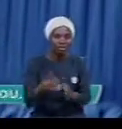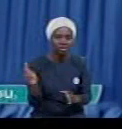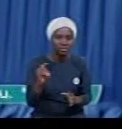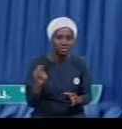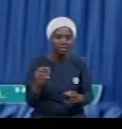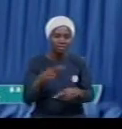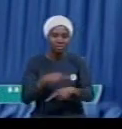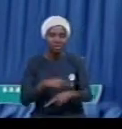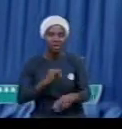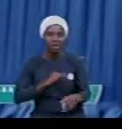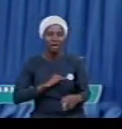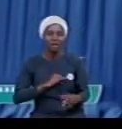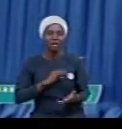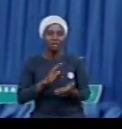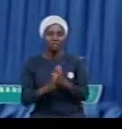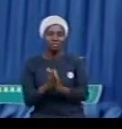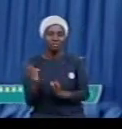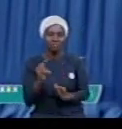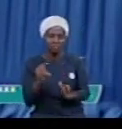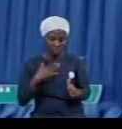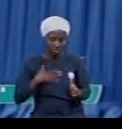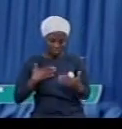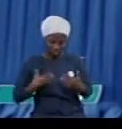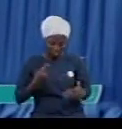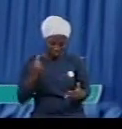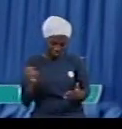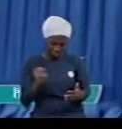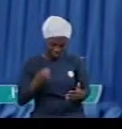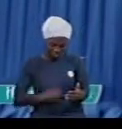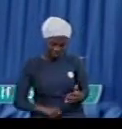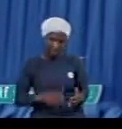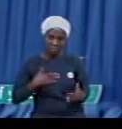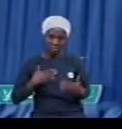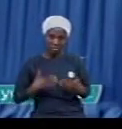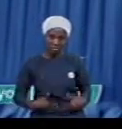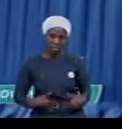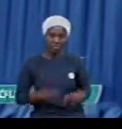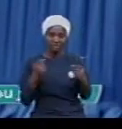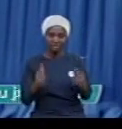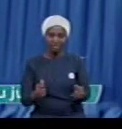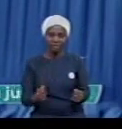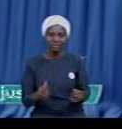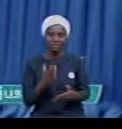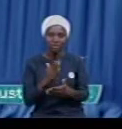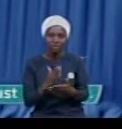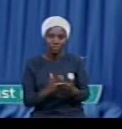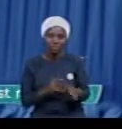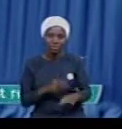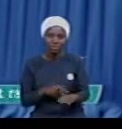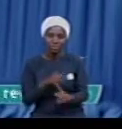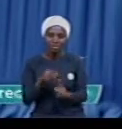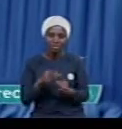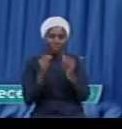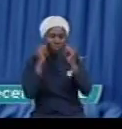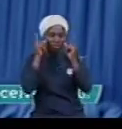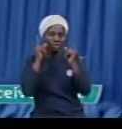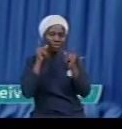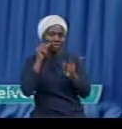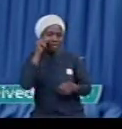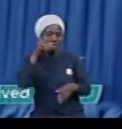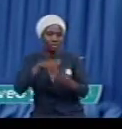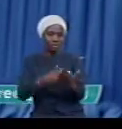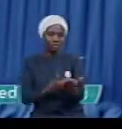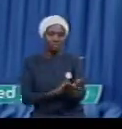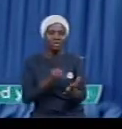immediately. Sometimes, most of the time, I wake up in the midnight feeling pressed. Immediately, it starts coming out without